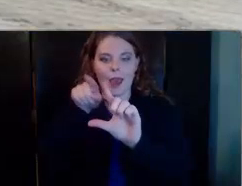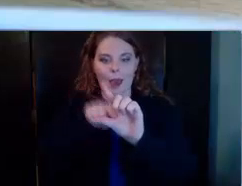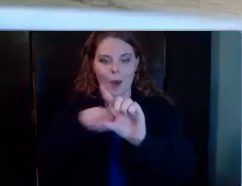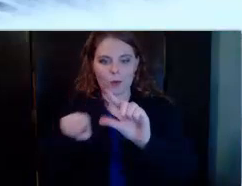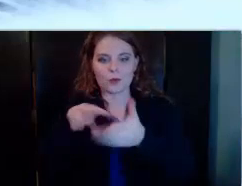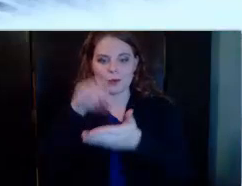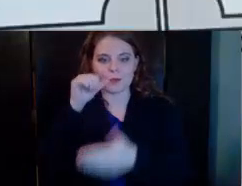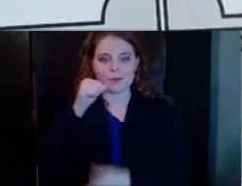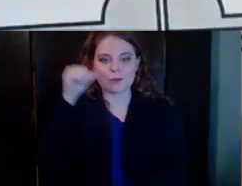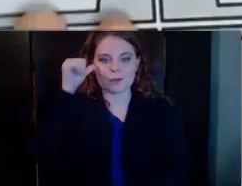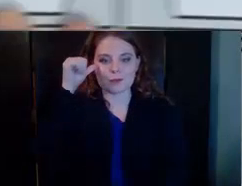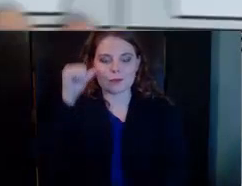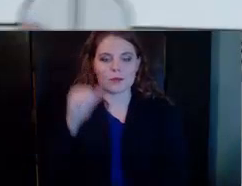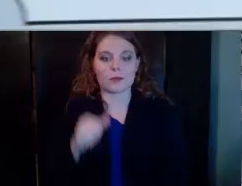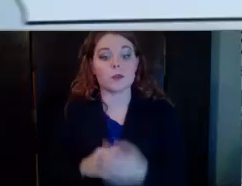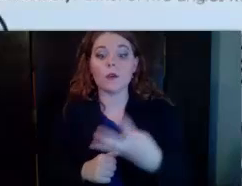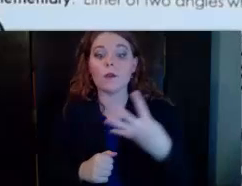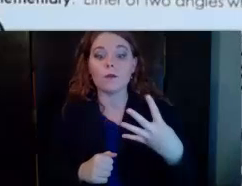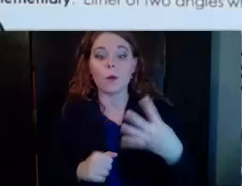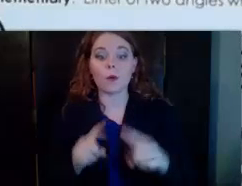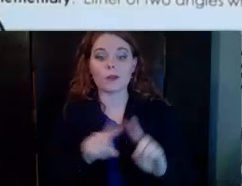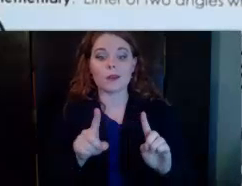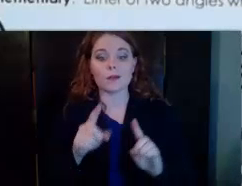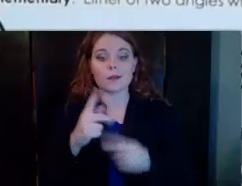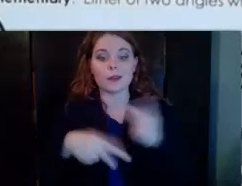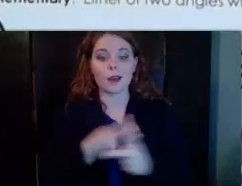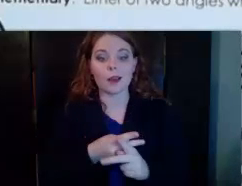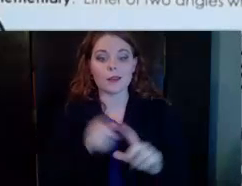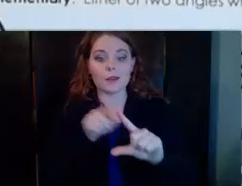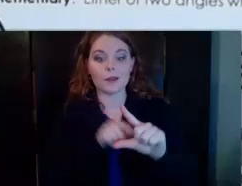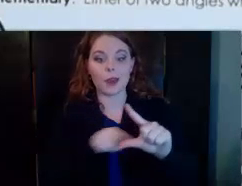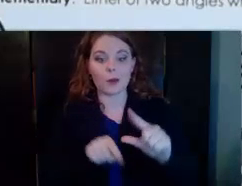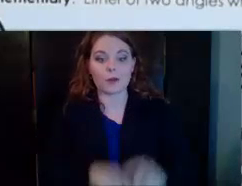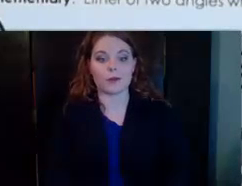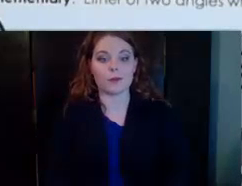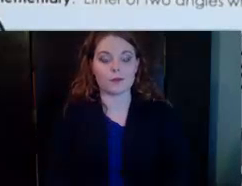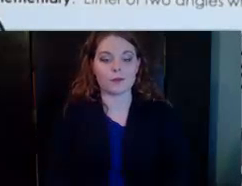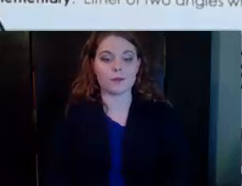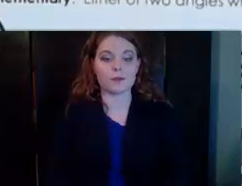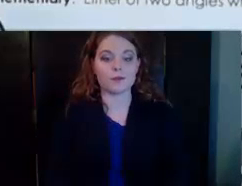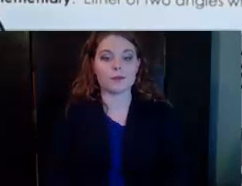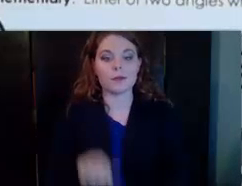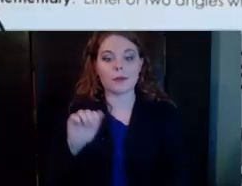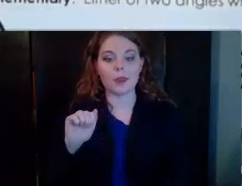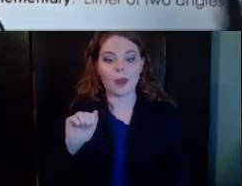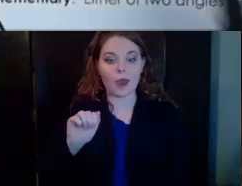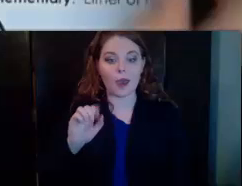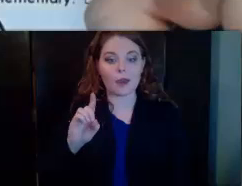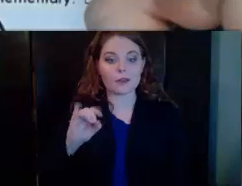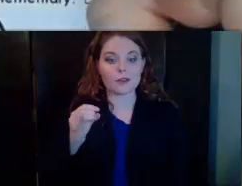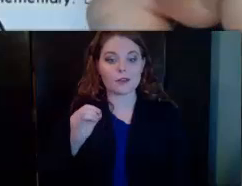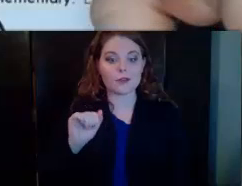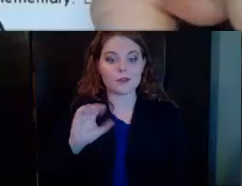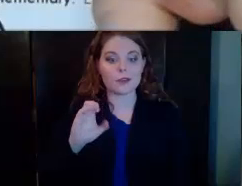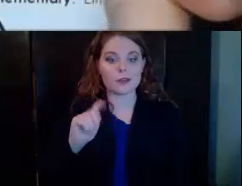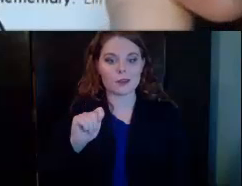Now, the angles that you learned, there's 4 different types of angles. There are adjacent angles, and this is